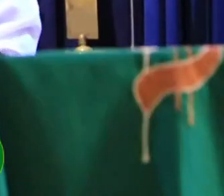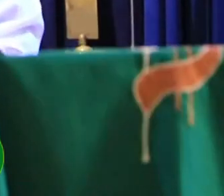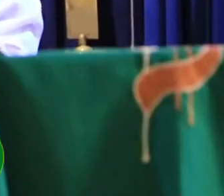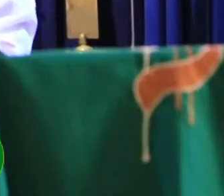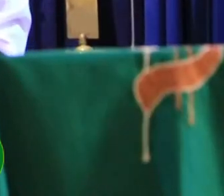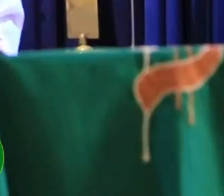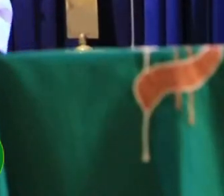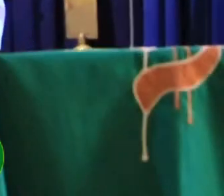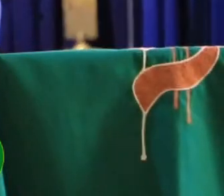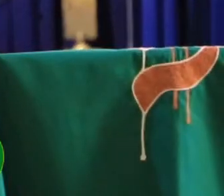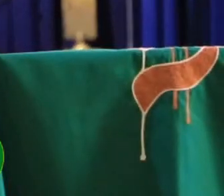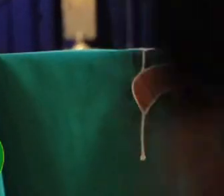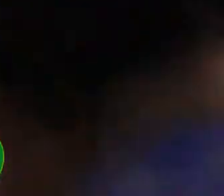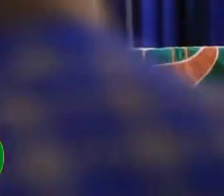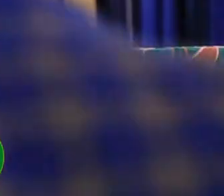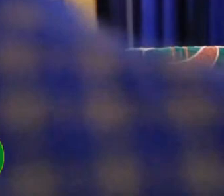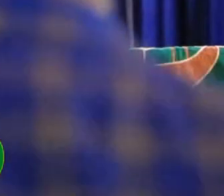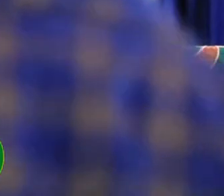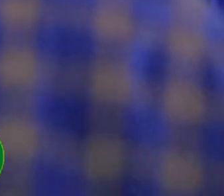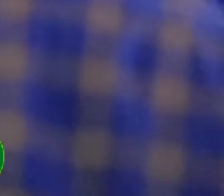make a concluding prayer for us.